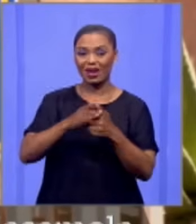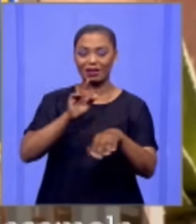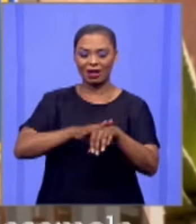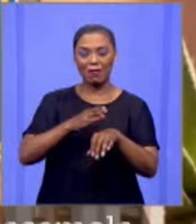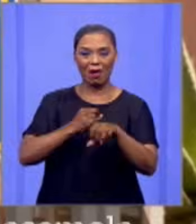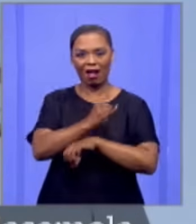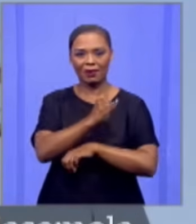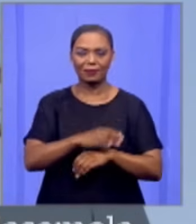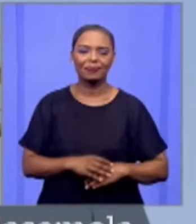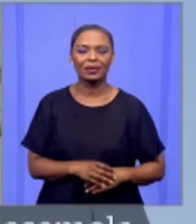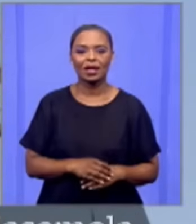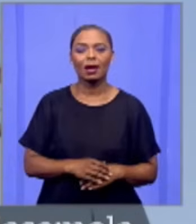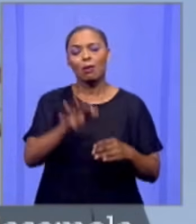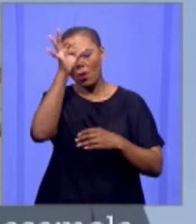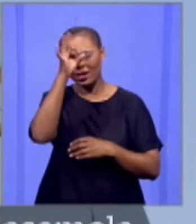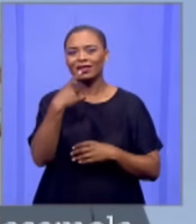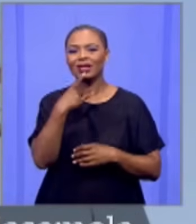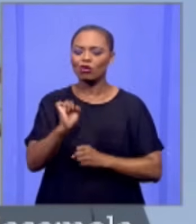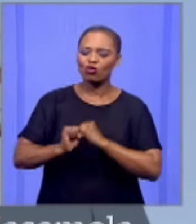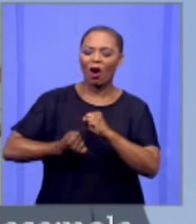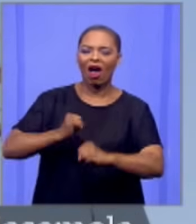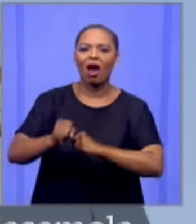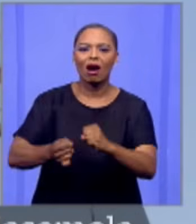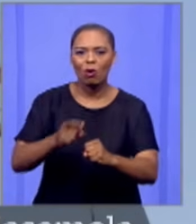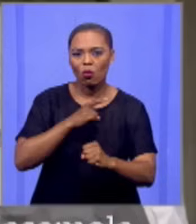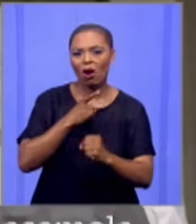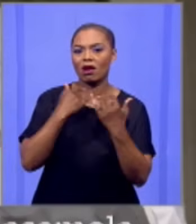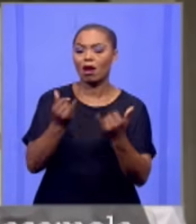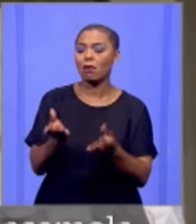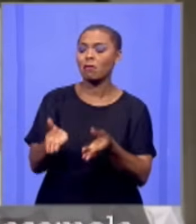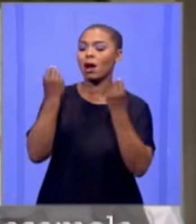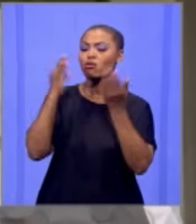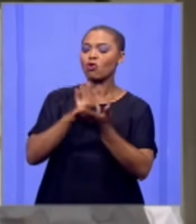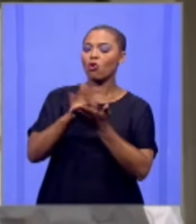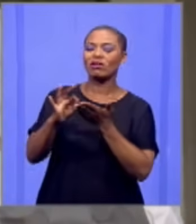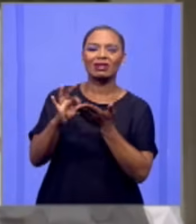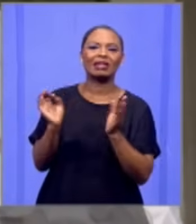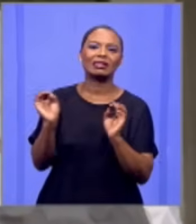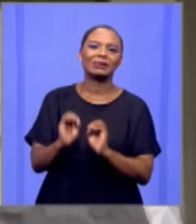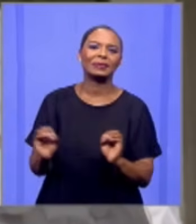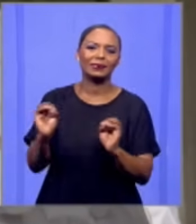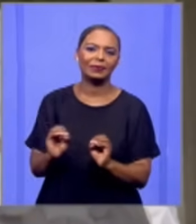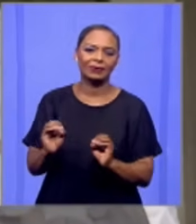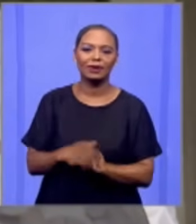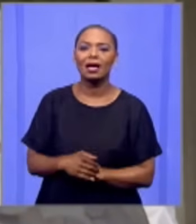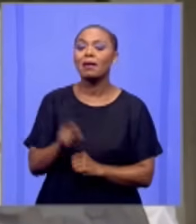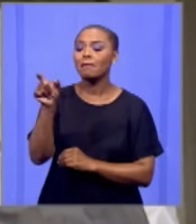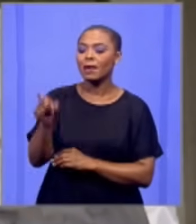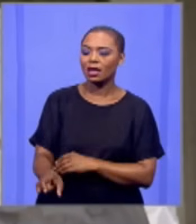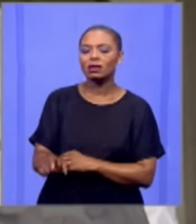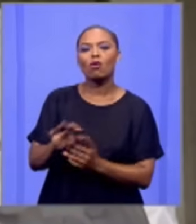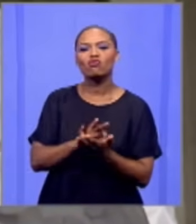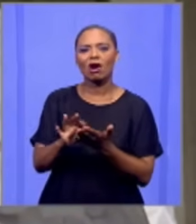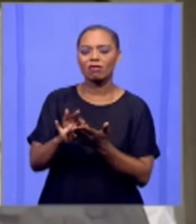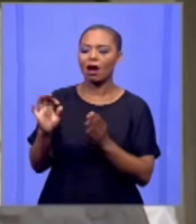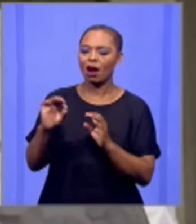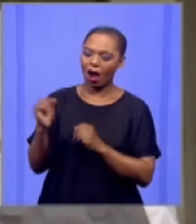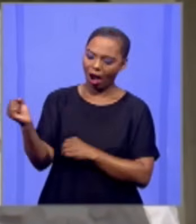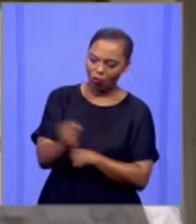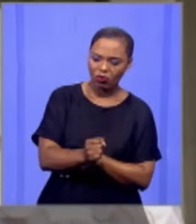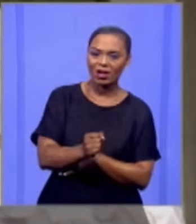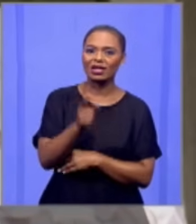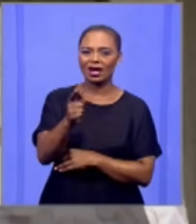rarolla pharela ye ka ge ba be ba sokodišwa ke go hwetša moaba ditirelo. The supplier was appointed. After that, he built